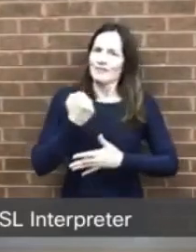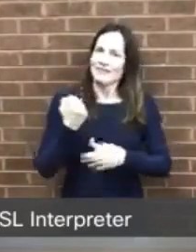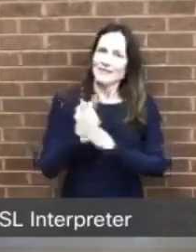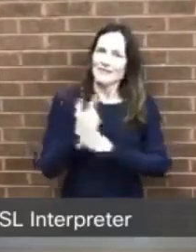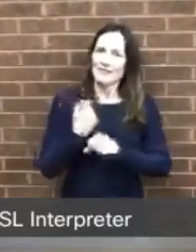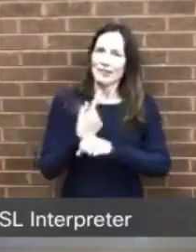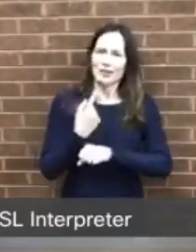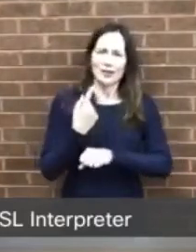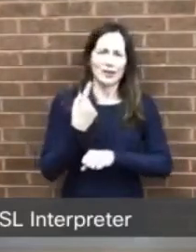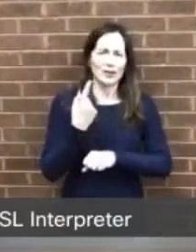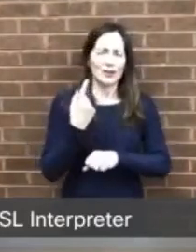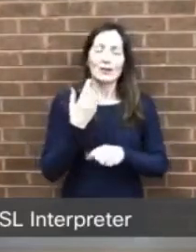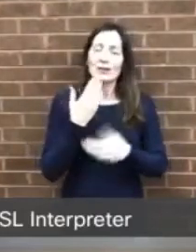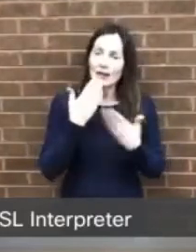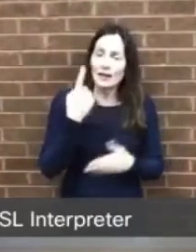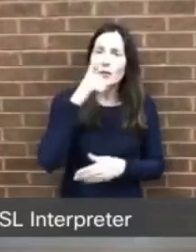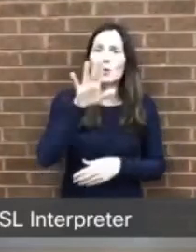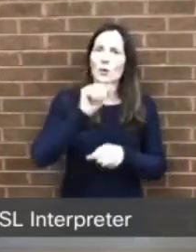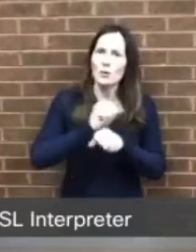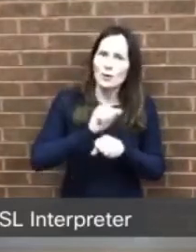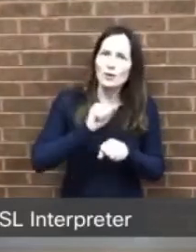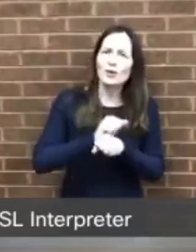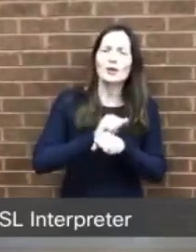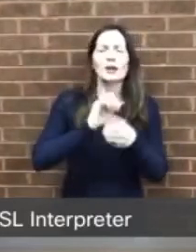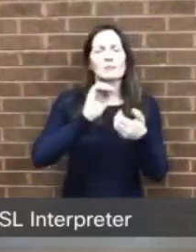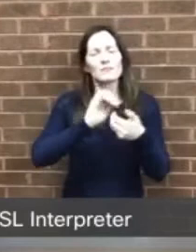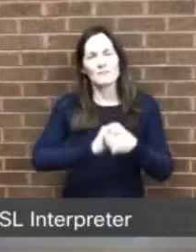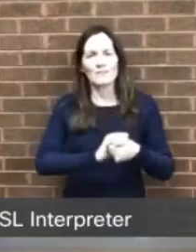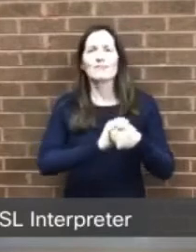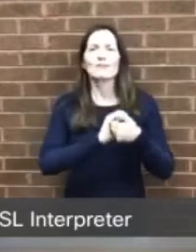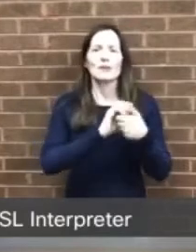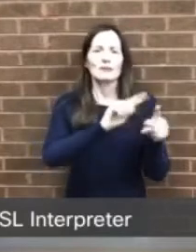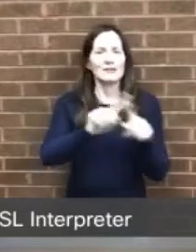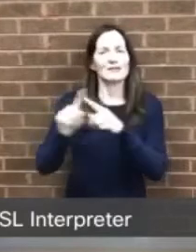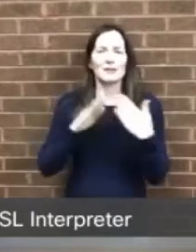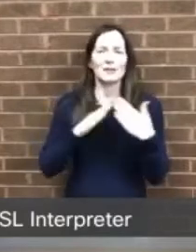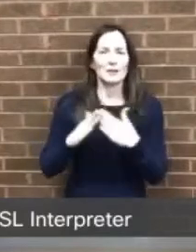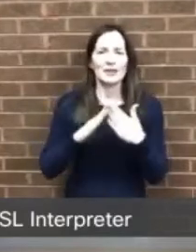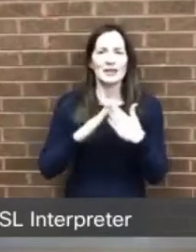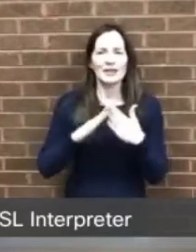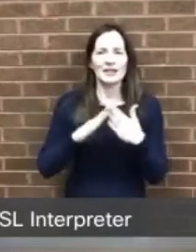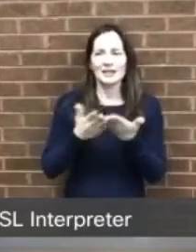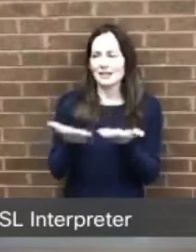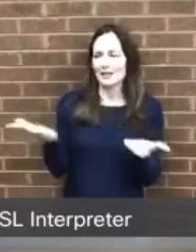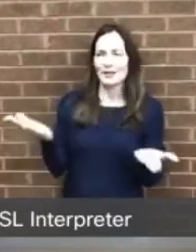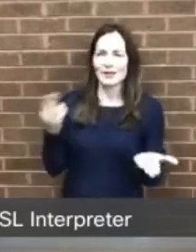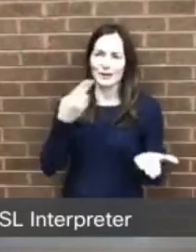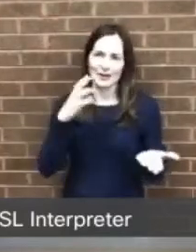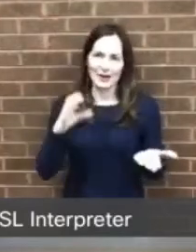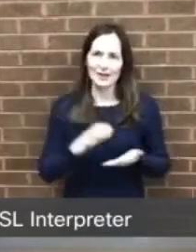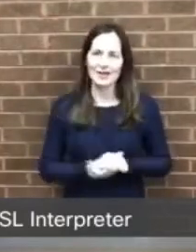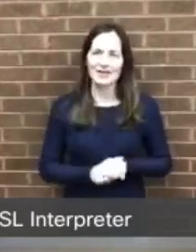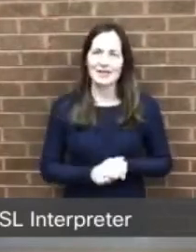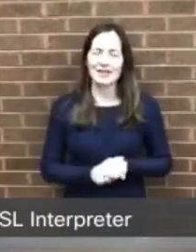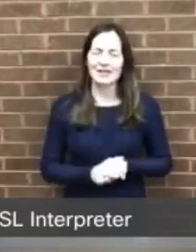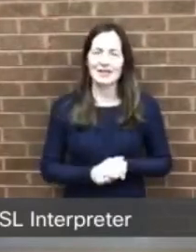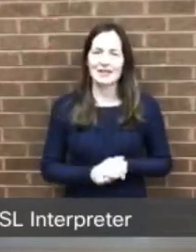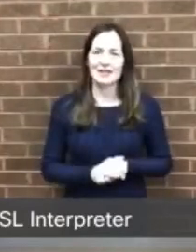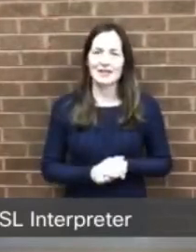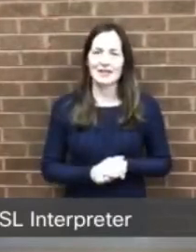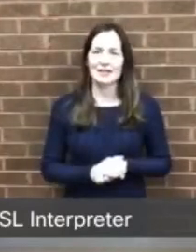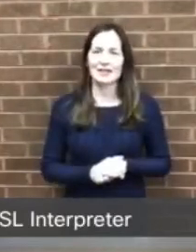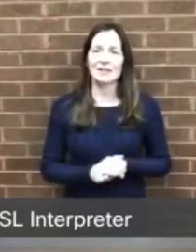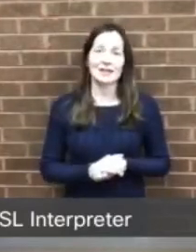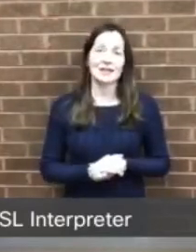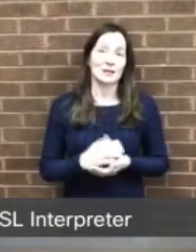and partnership with the various communities within Howard County. If my words echo what some of